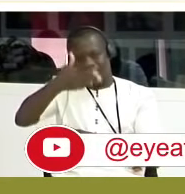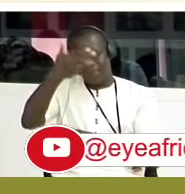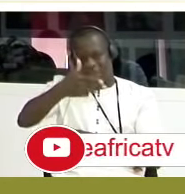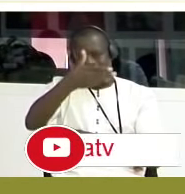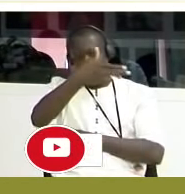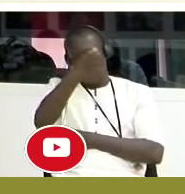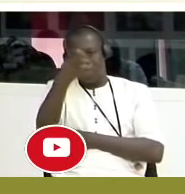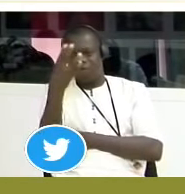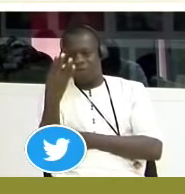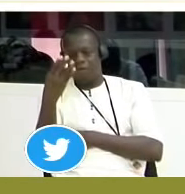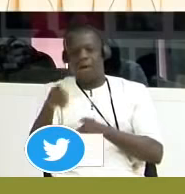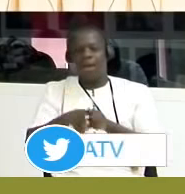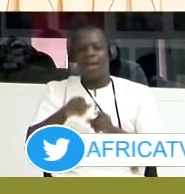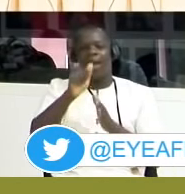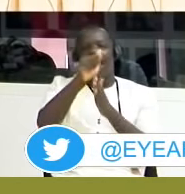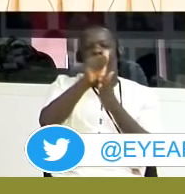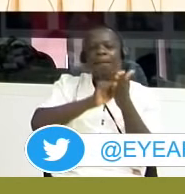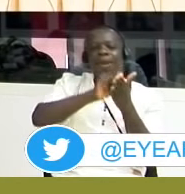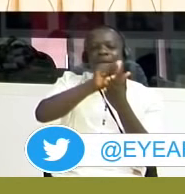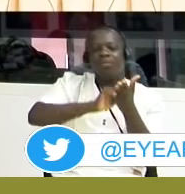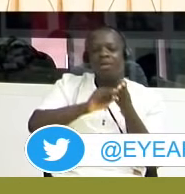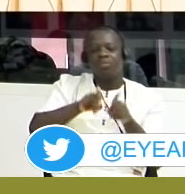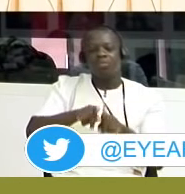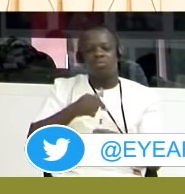1994 and applied for my leave.